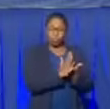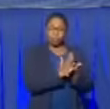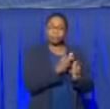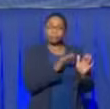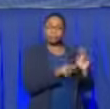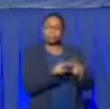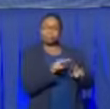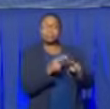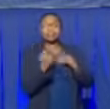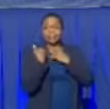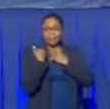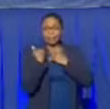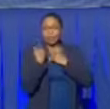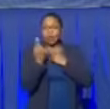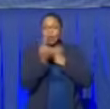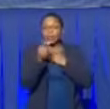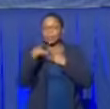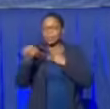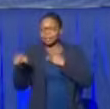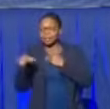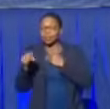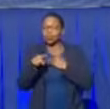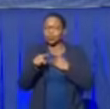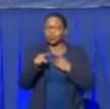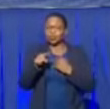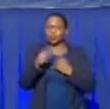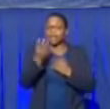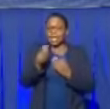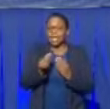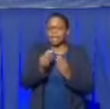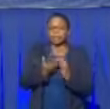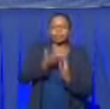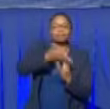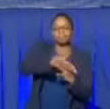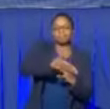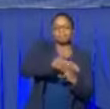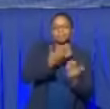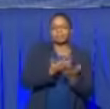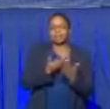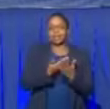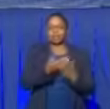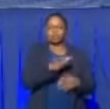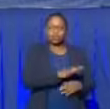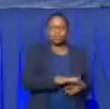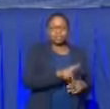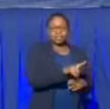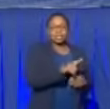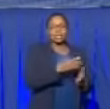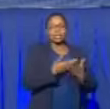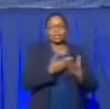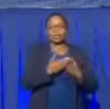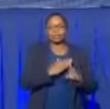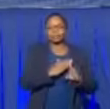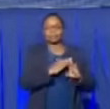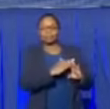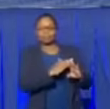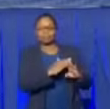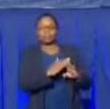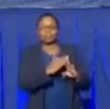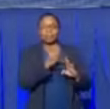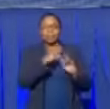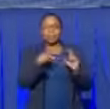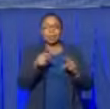have the requisite authority gain entry into those sites, and to avert burglaries